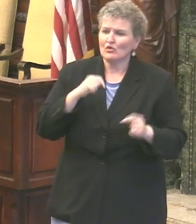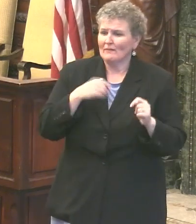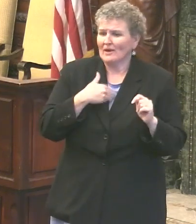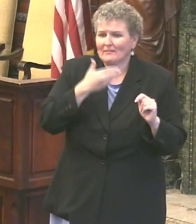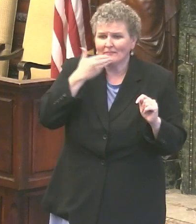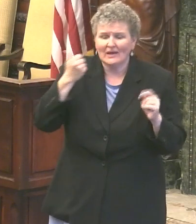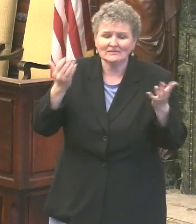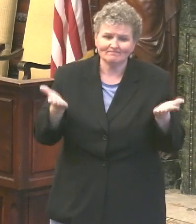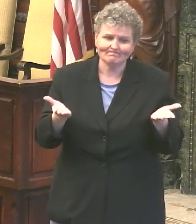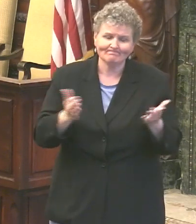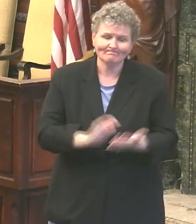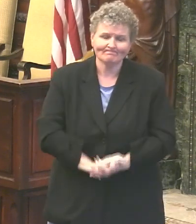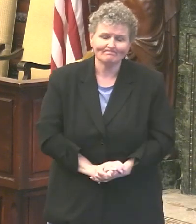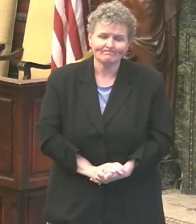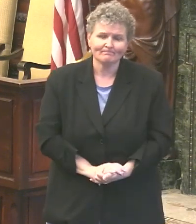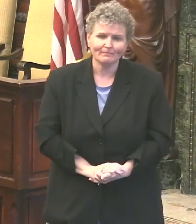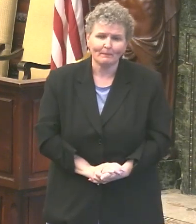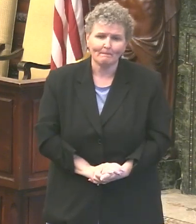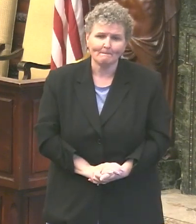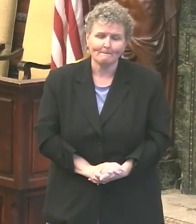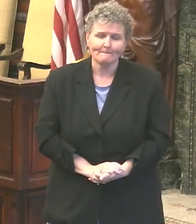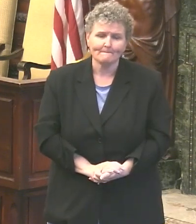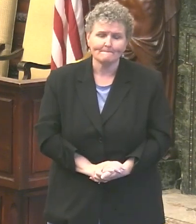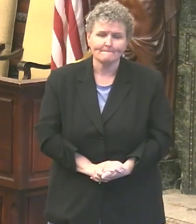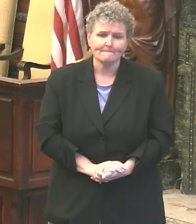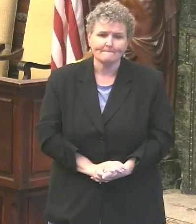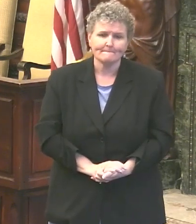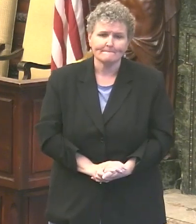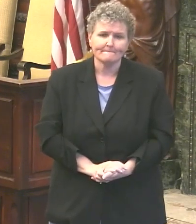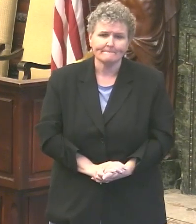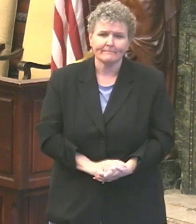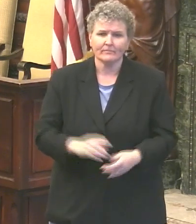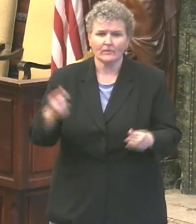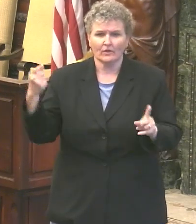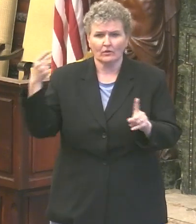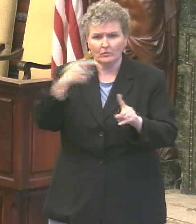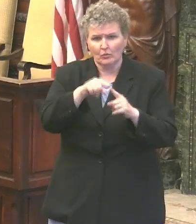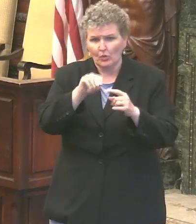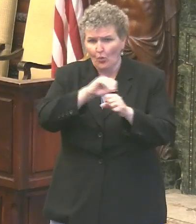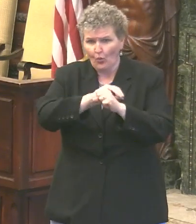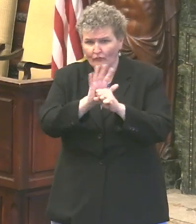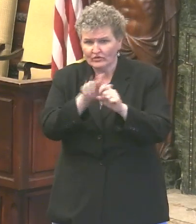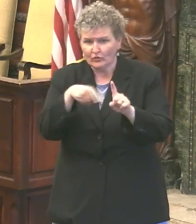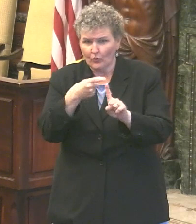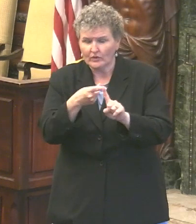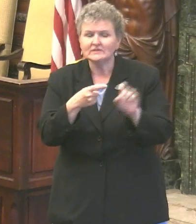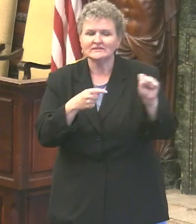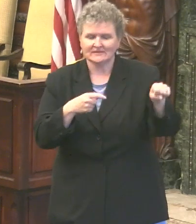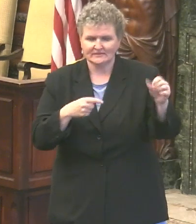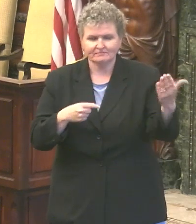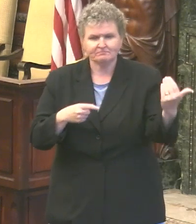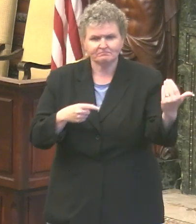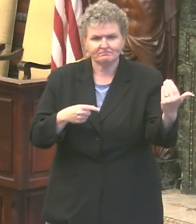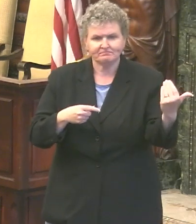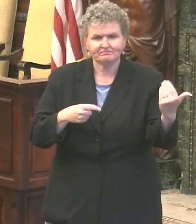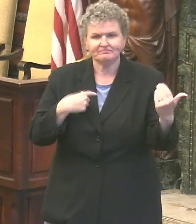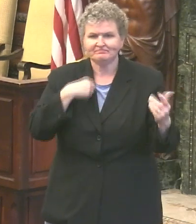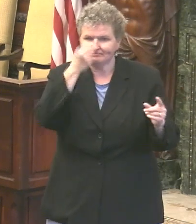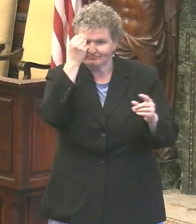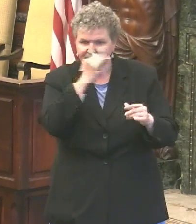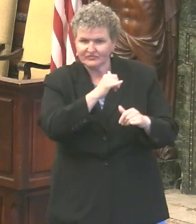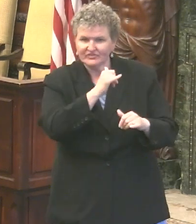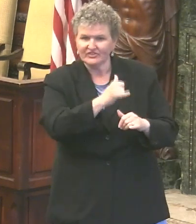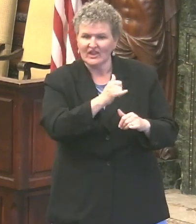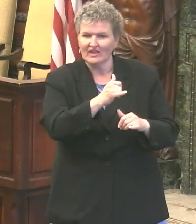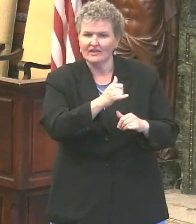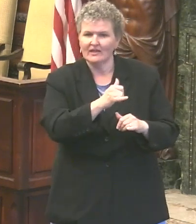Are these still just COVID questions right now? Yes, they are. And so I will let you guys know in the chat when we're at the end of the